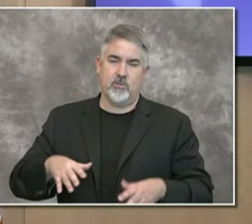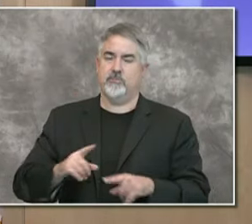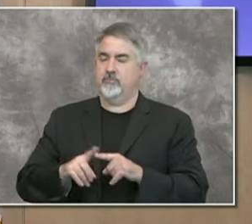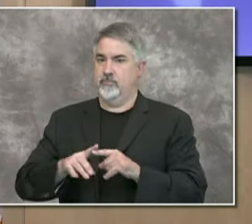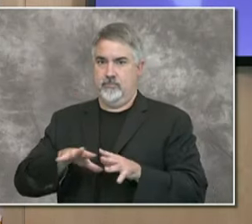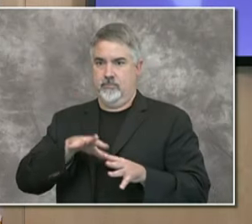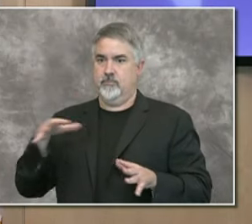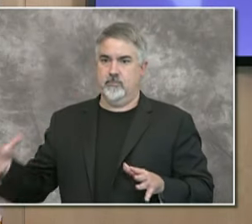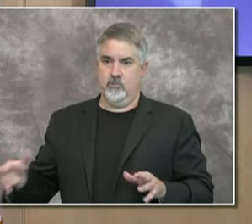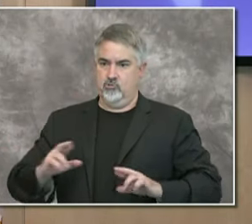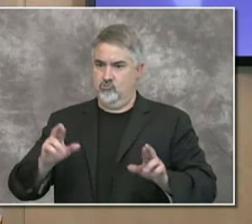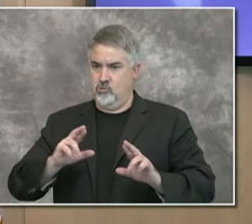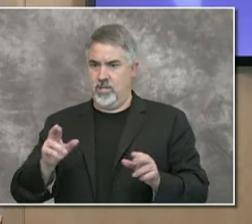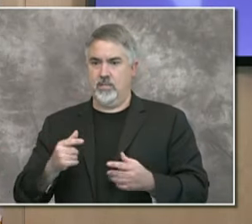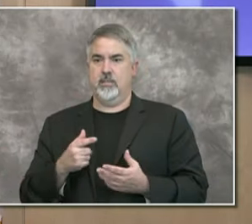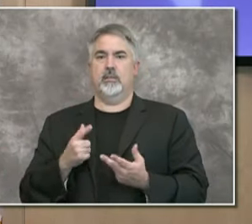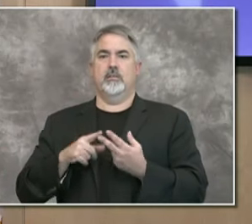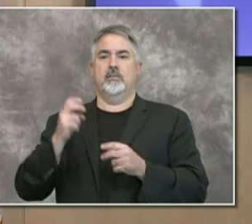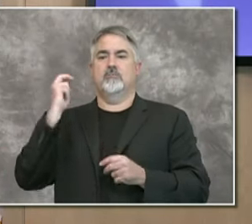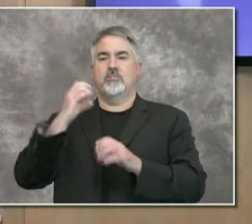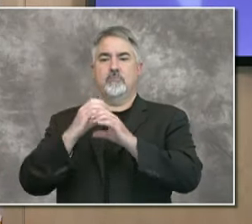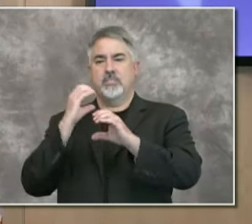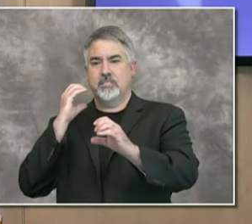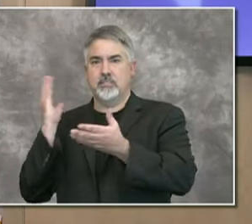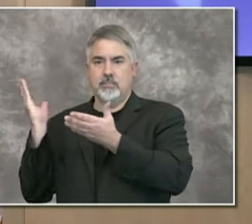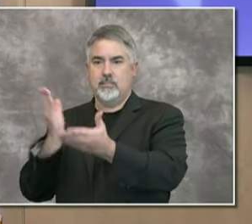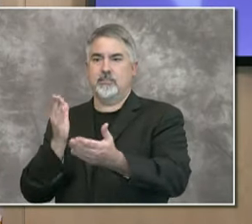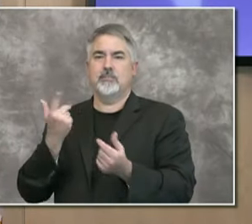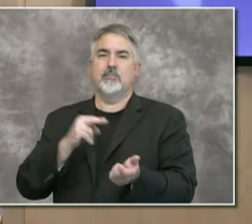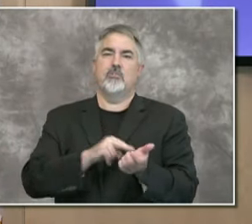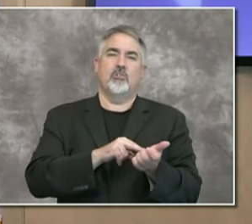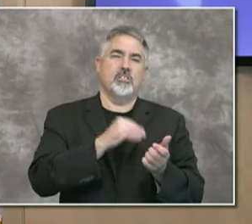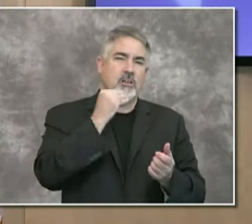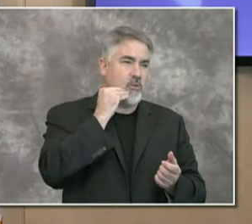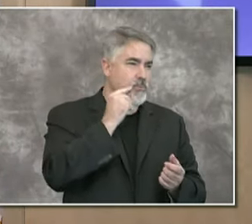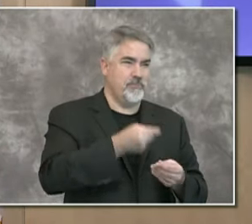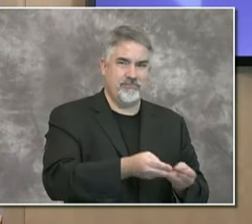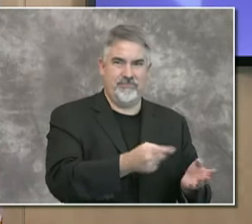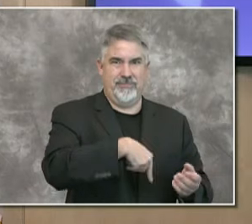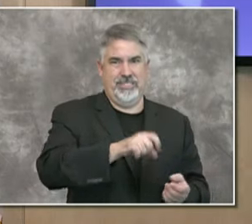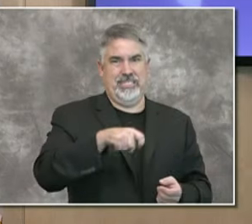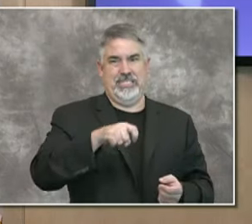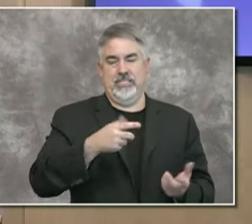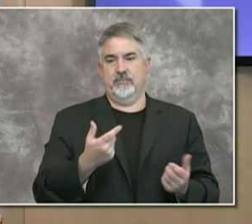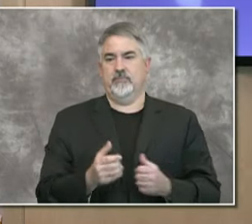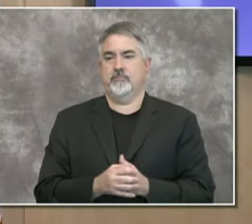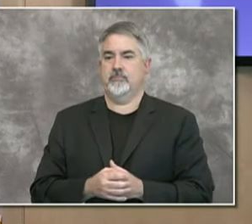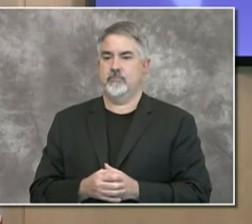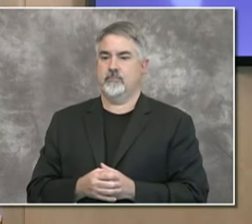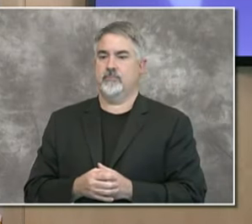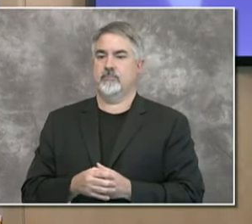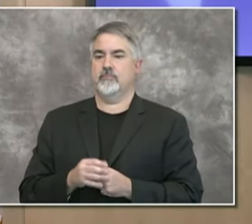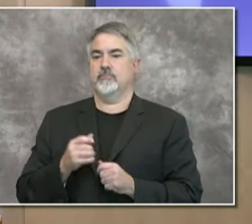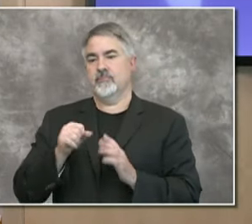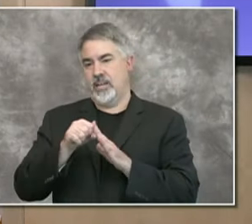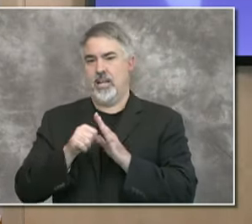long-term skilled nursing facilities. And that includes private avenues as well as through our state and federal resources. So thank you.